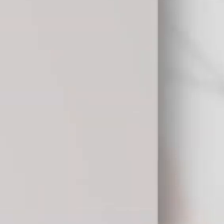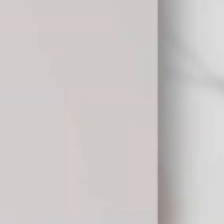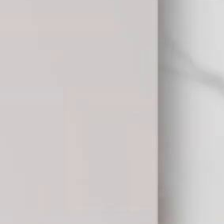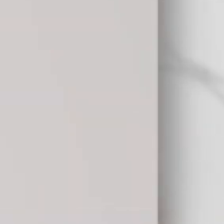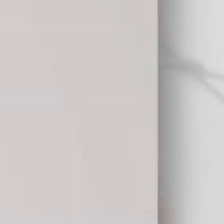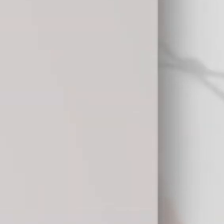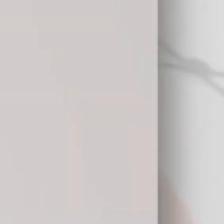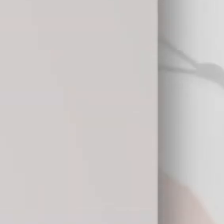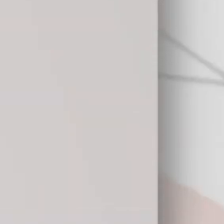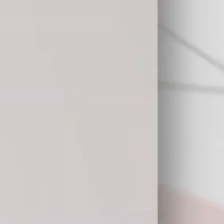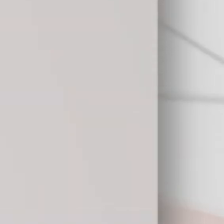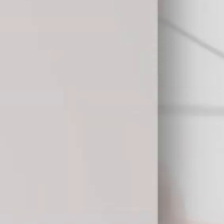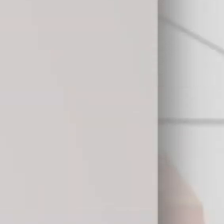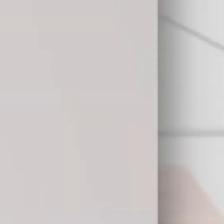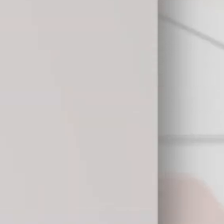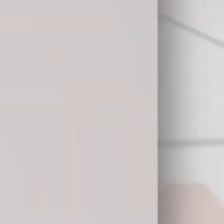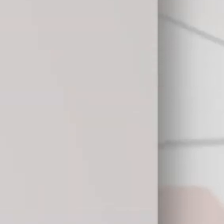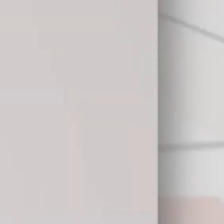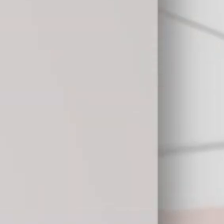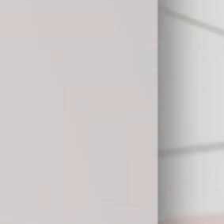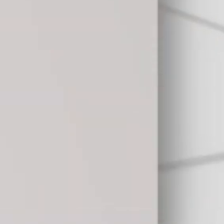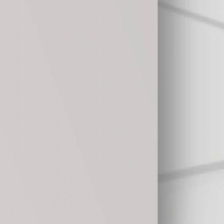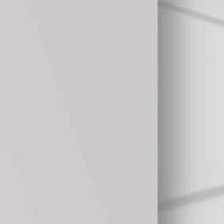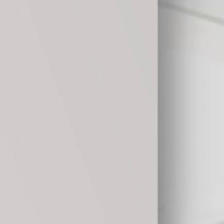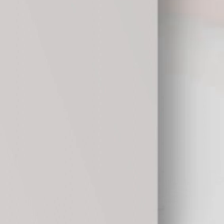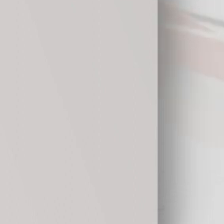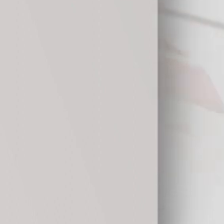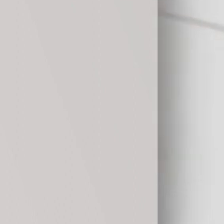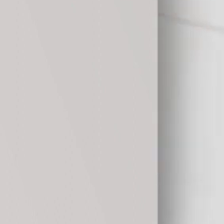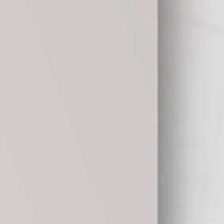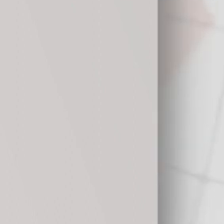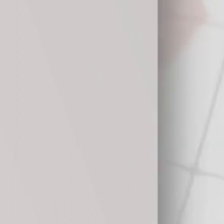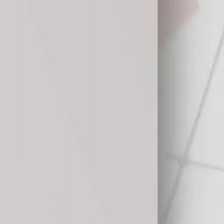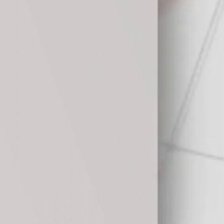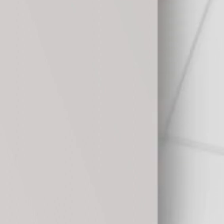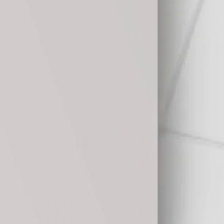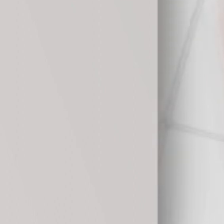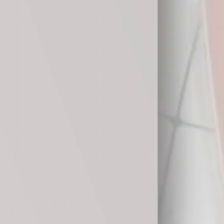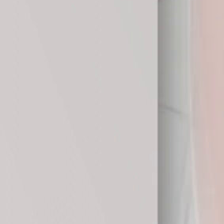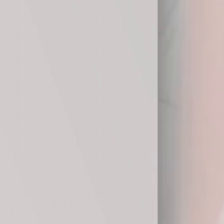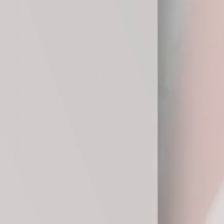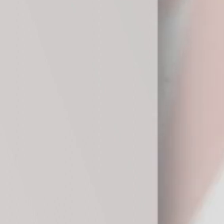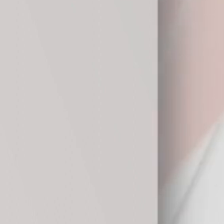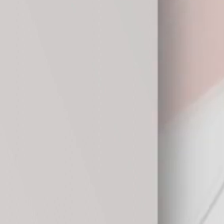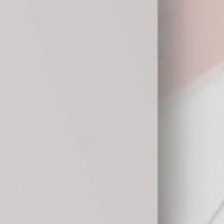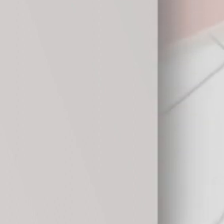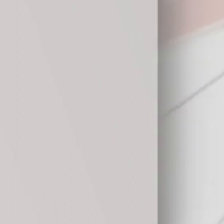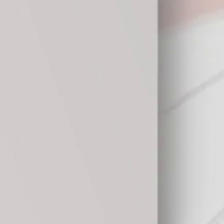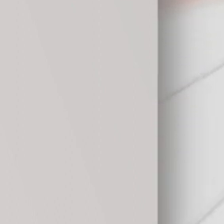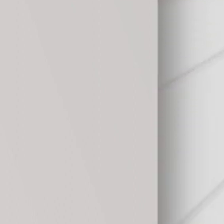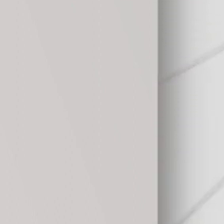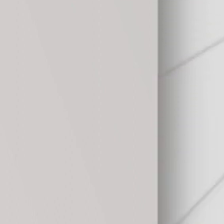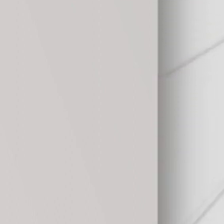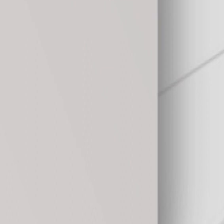while Samburu, Elgeyo Marakwet, Isiolo, Tharaka Nithi, and Lamu get the least allocations. Senators